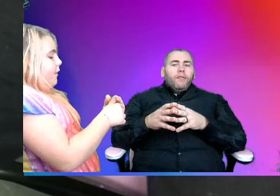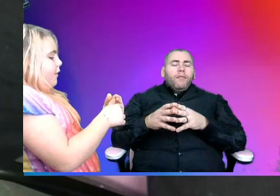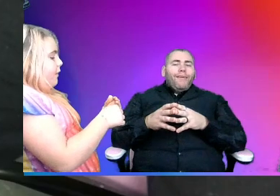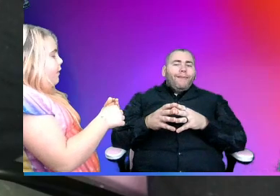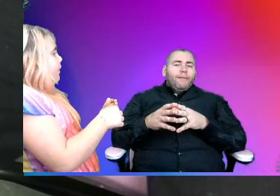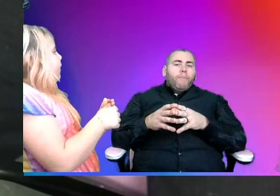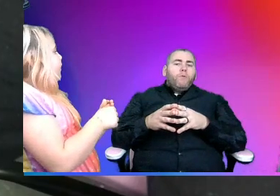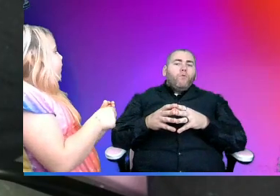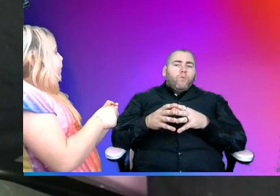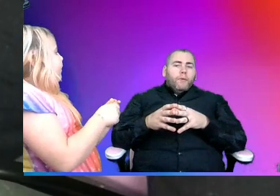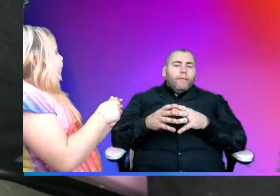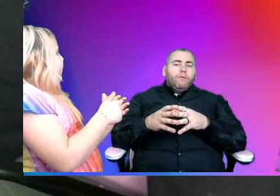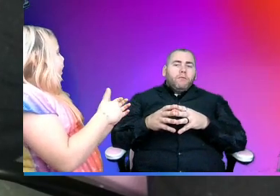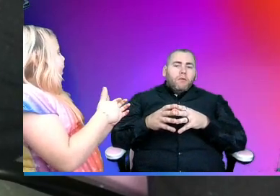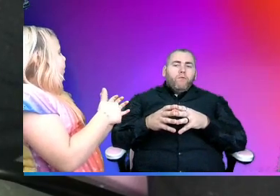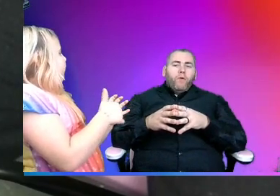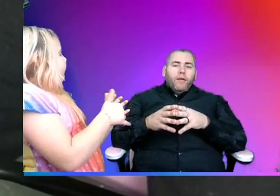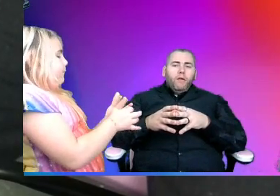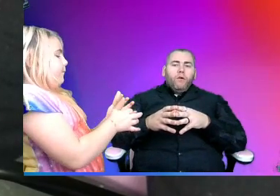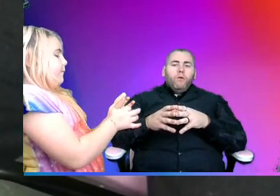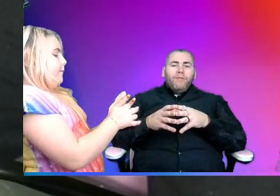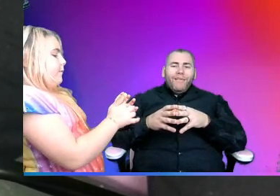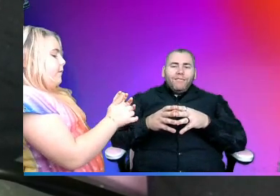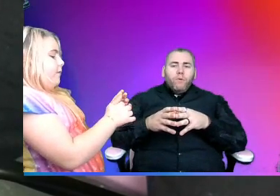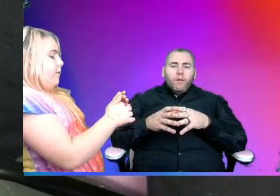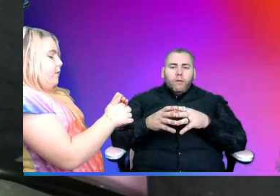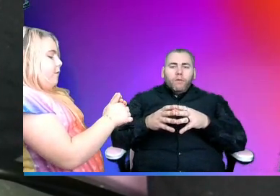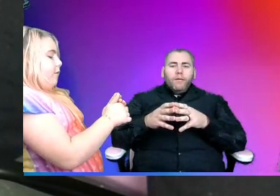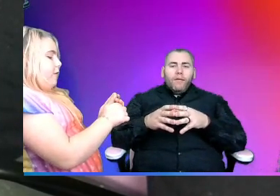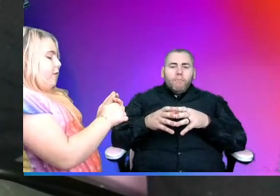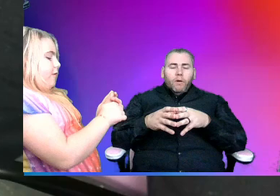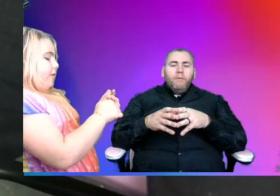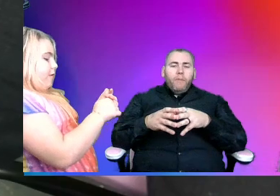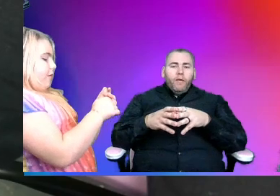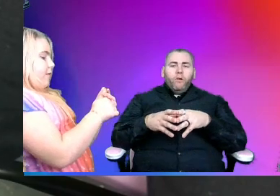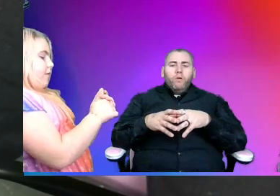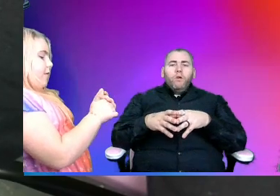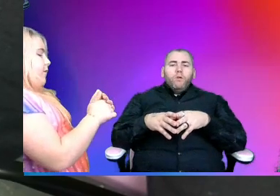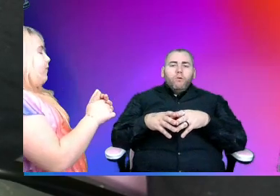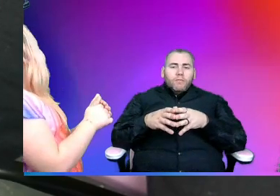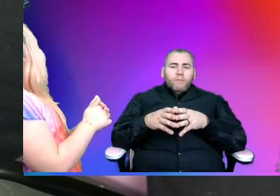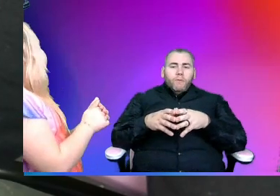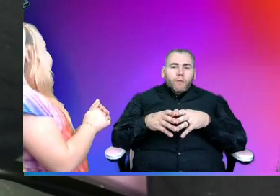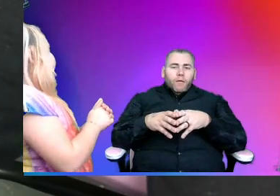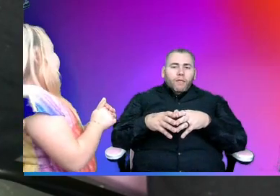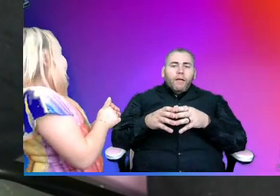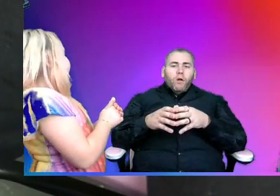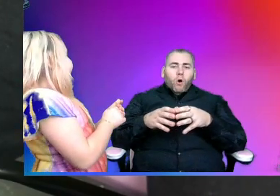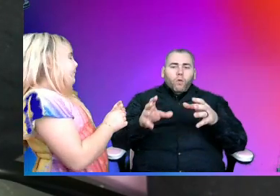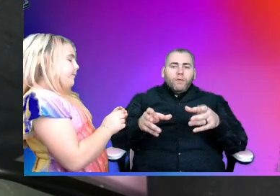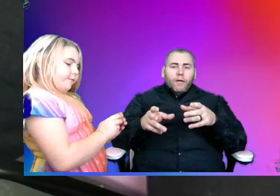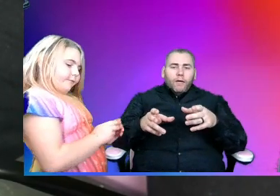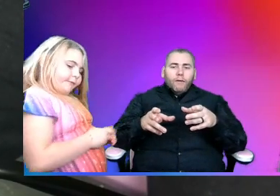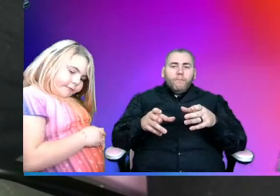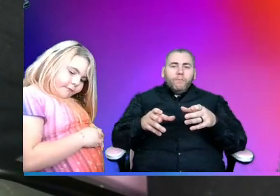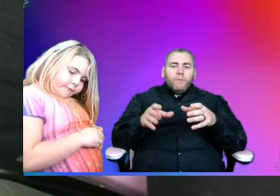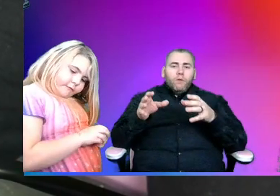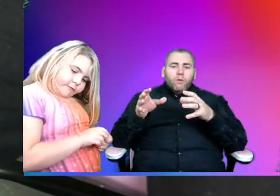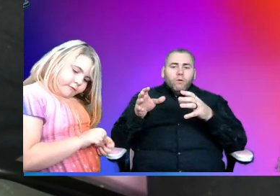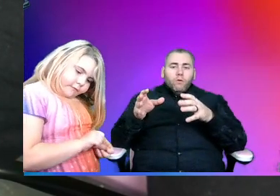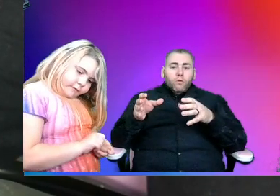You're getting the in-depth real stuff right here. This right here is a money maker. You see people online all the